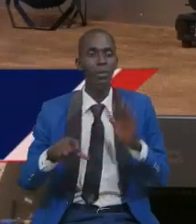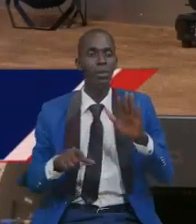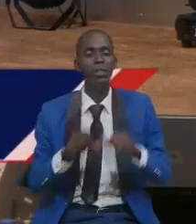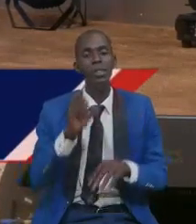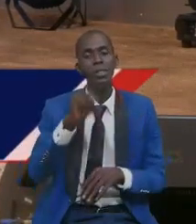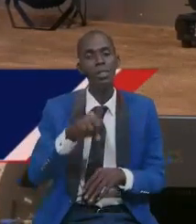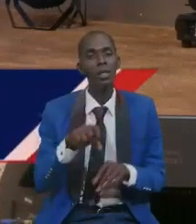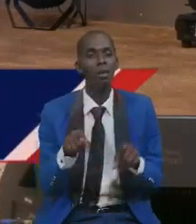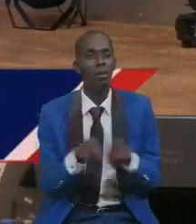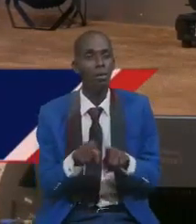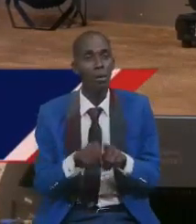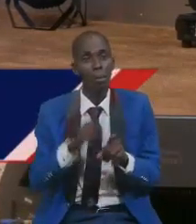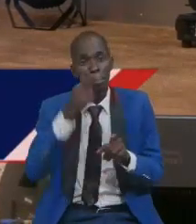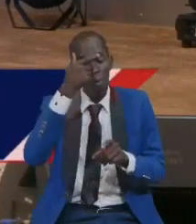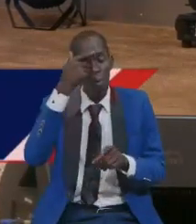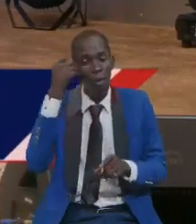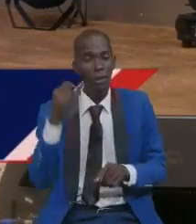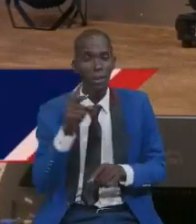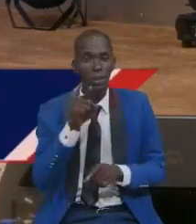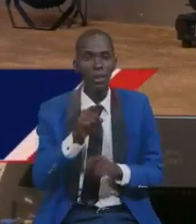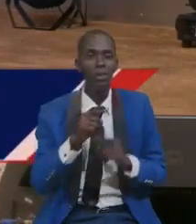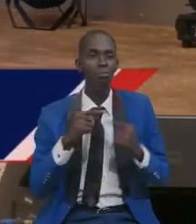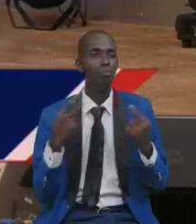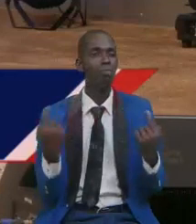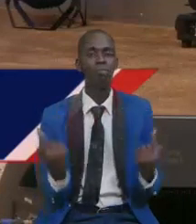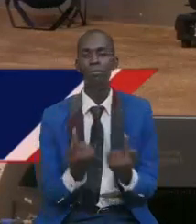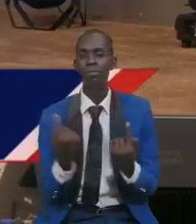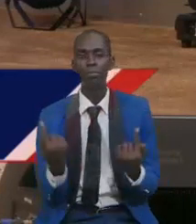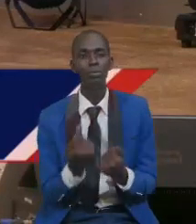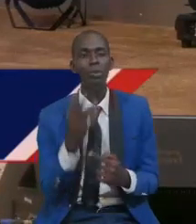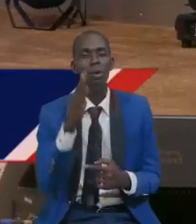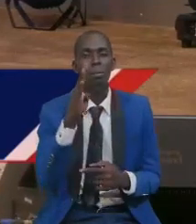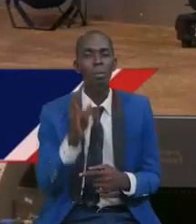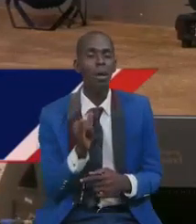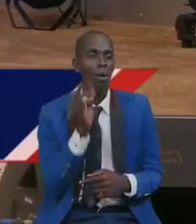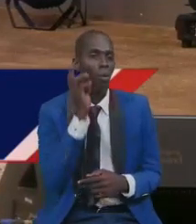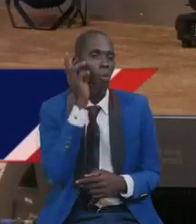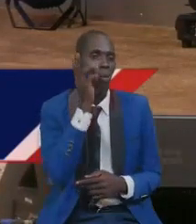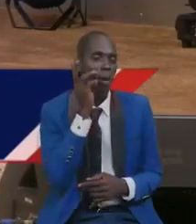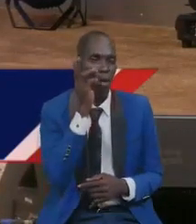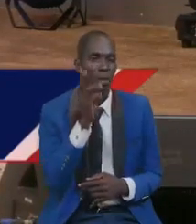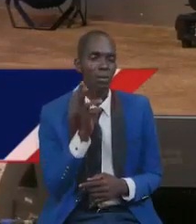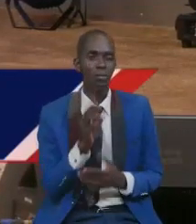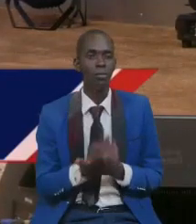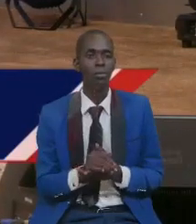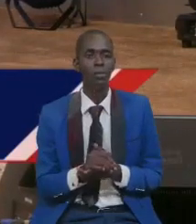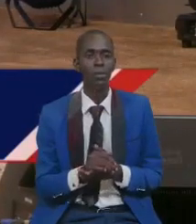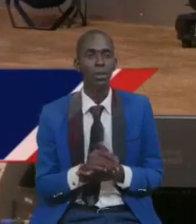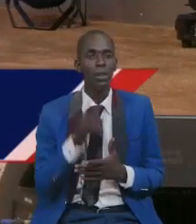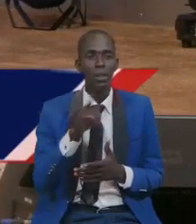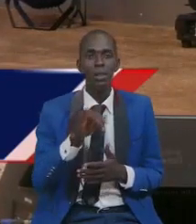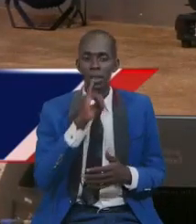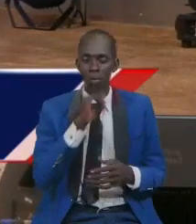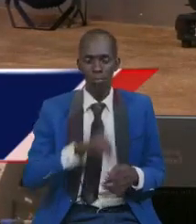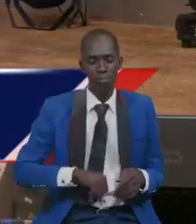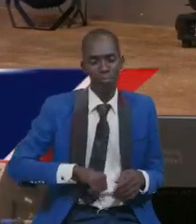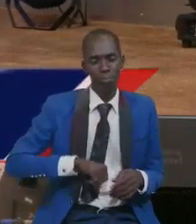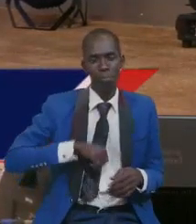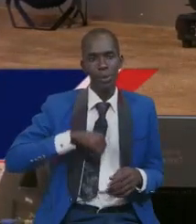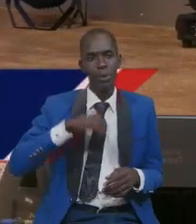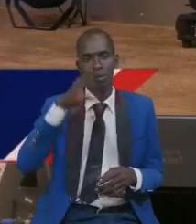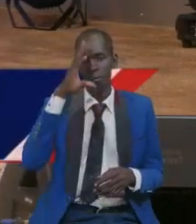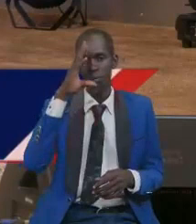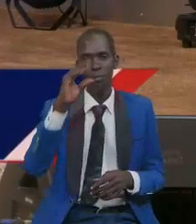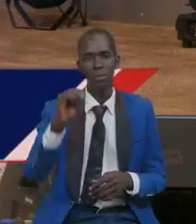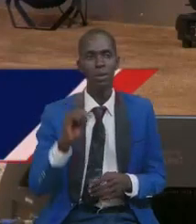yea, also, because he transgresseth by wine, he is a proud